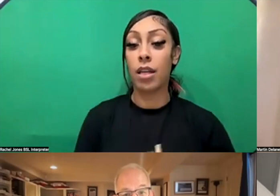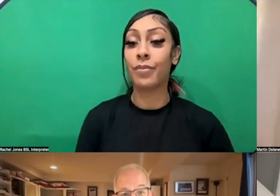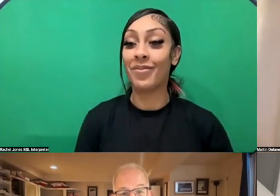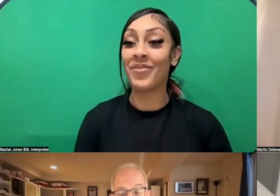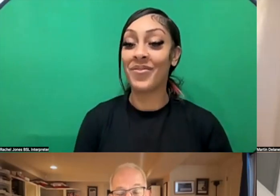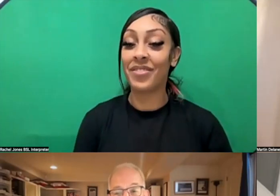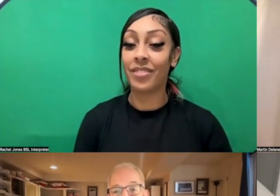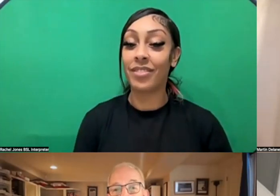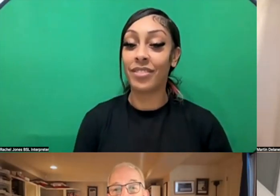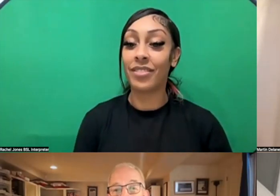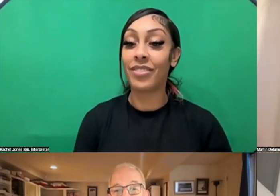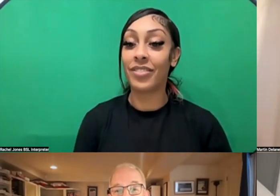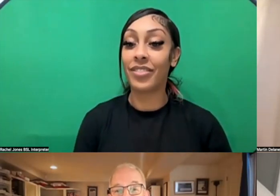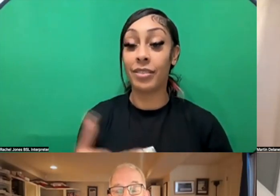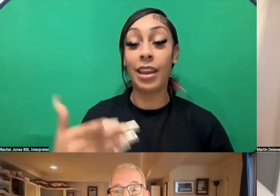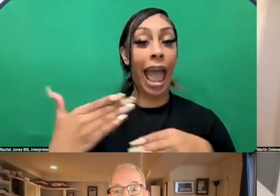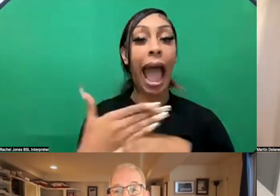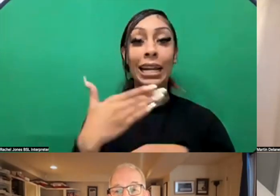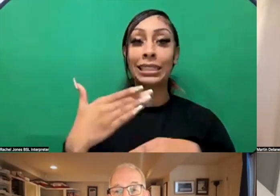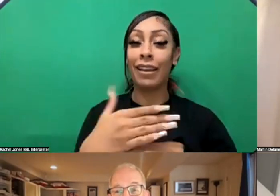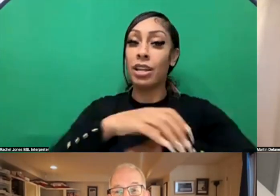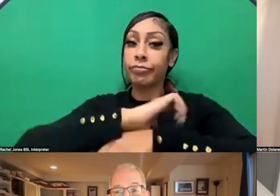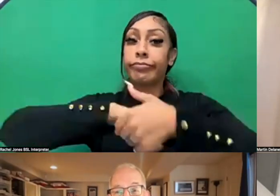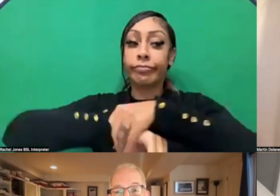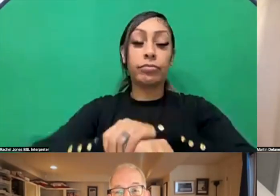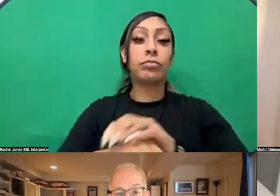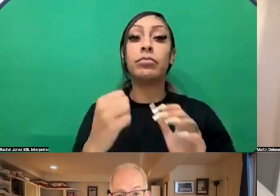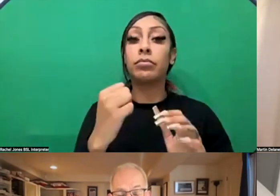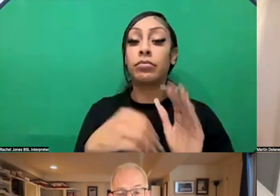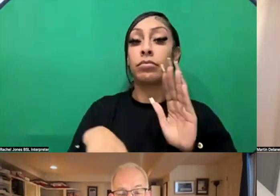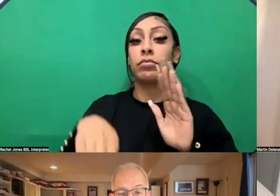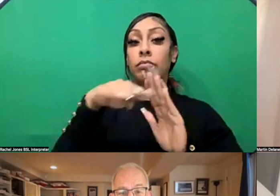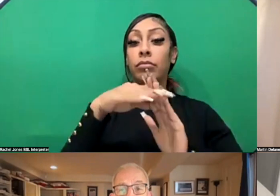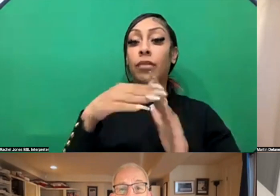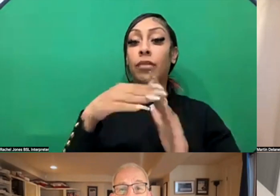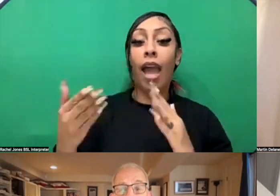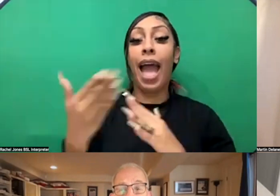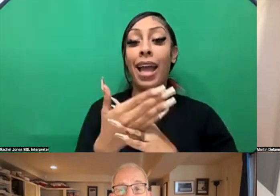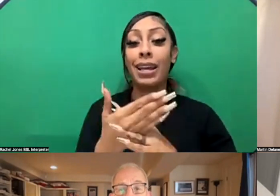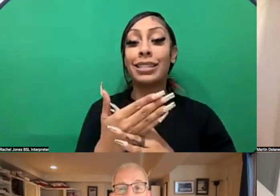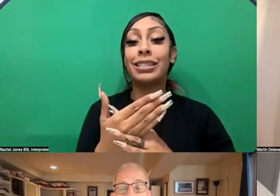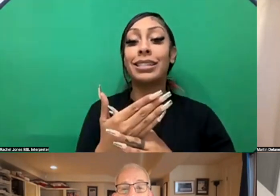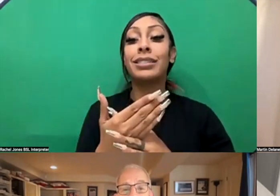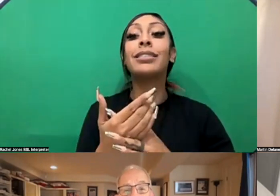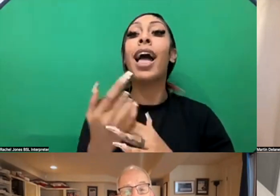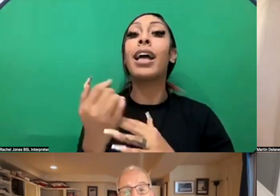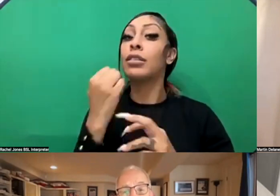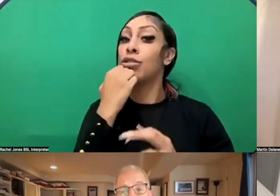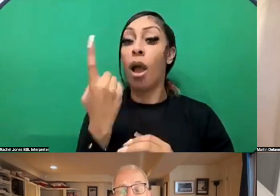deal with this? We are active on bringing accessibility and inclusivity in our products and